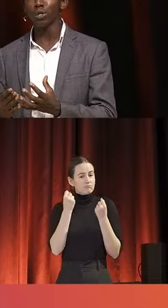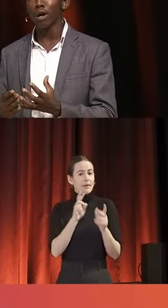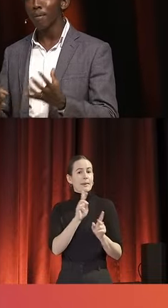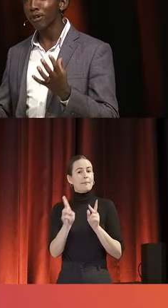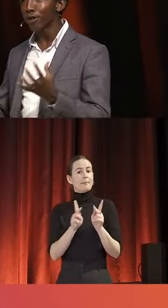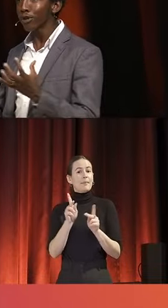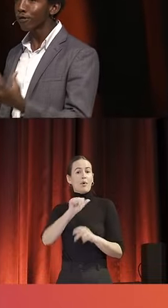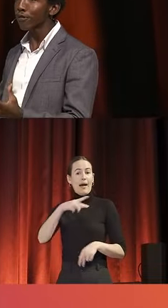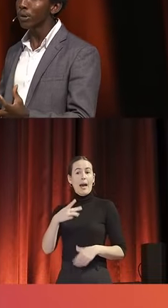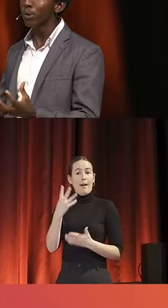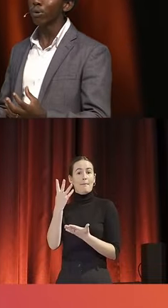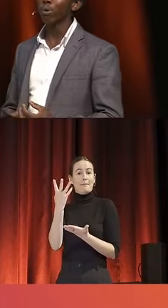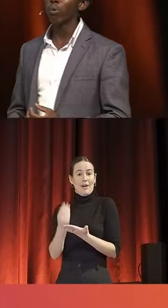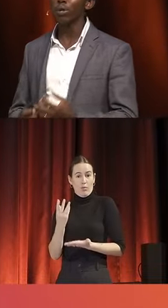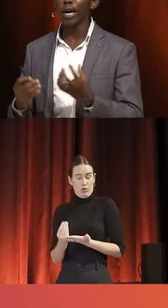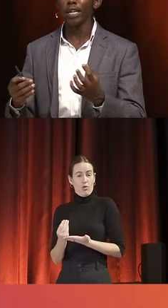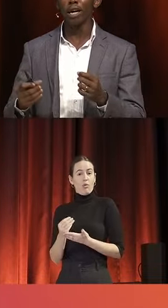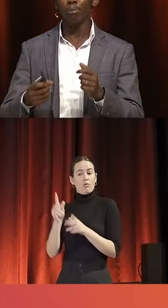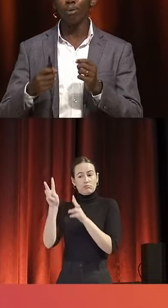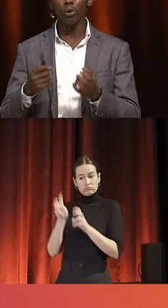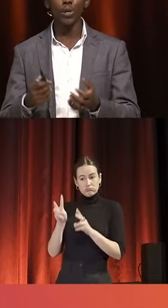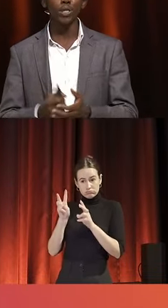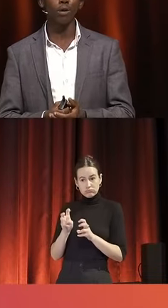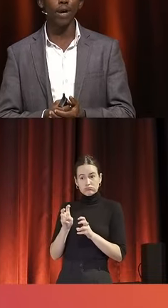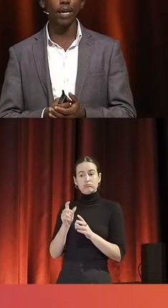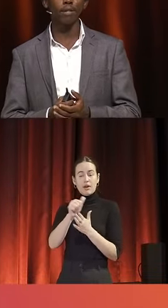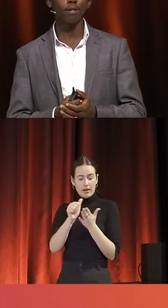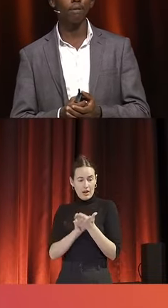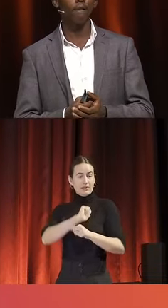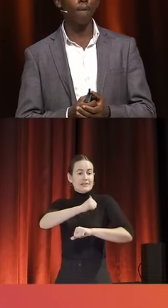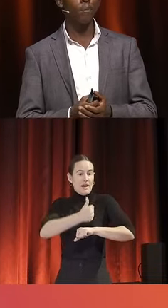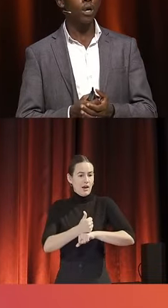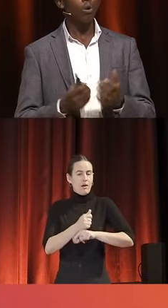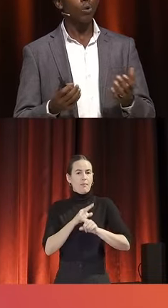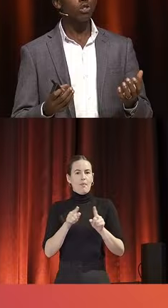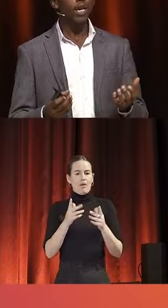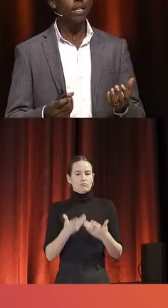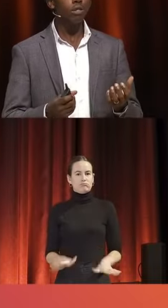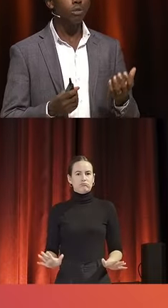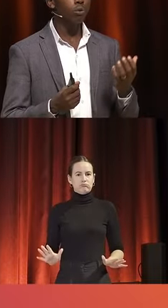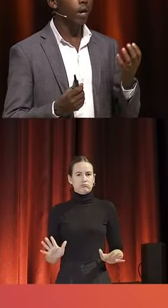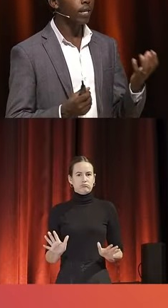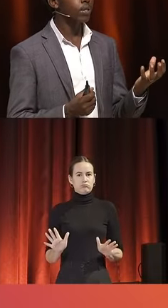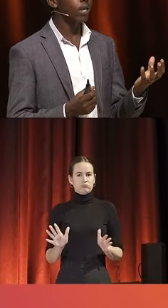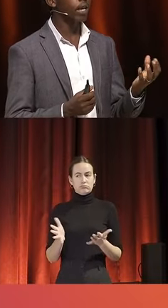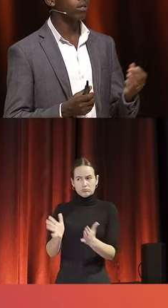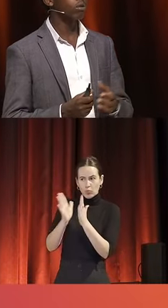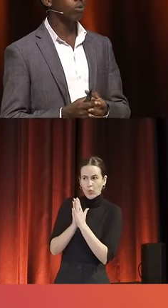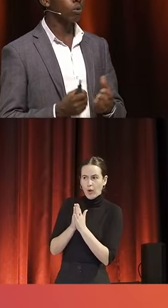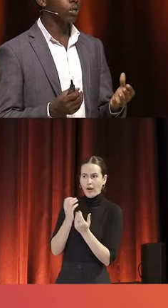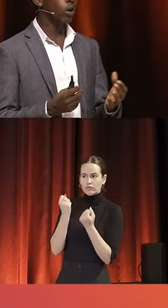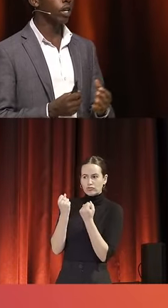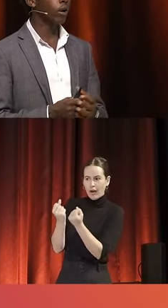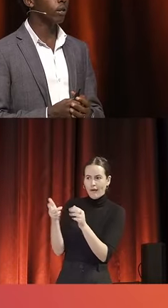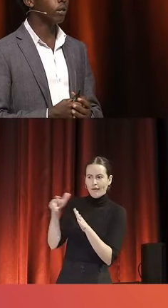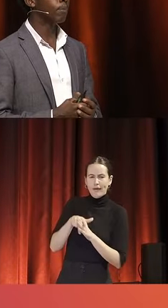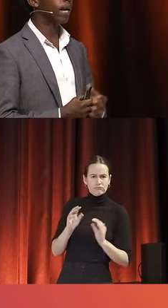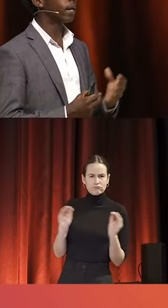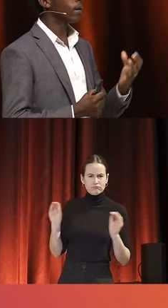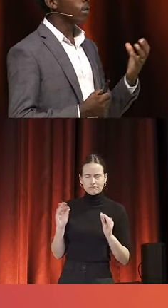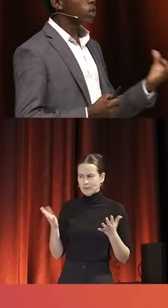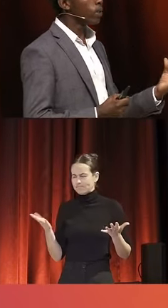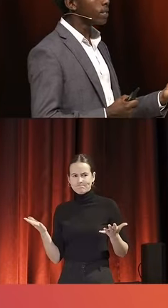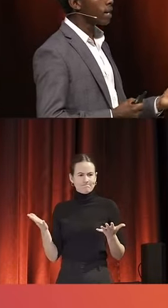account, but very few would end up requesting a ride. We tried to understand what was going on